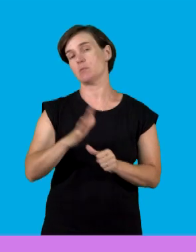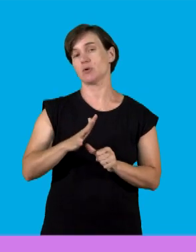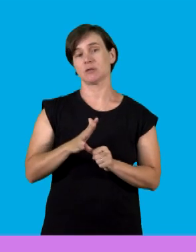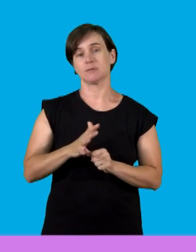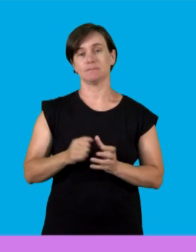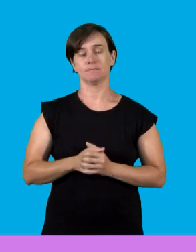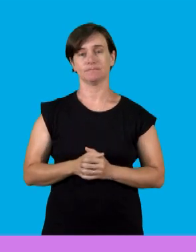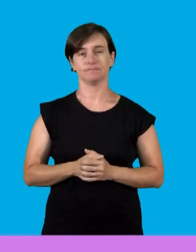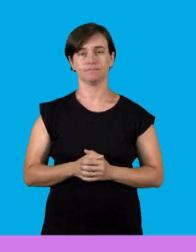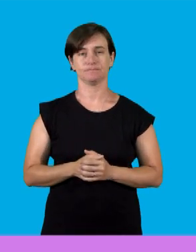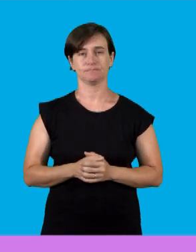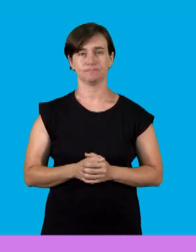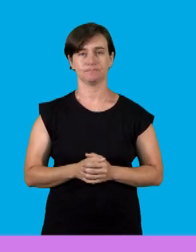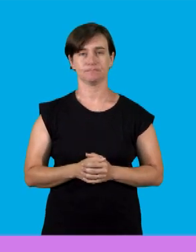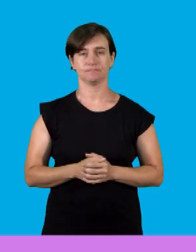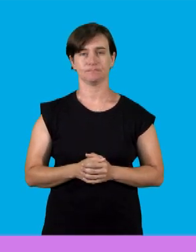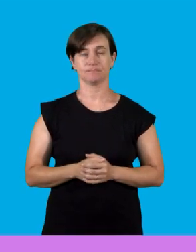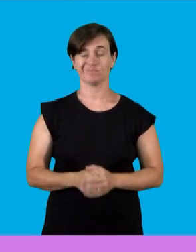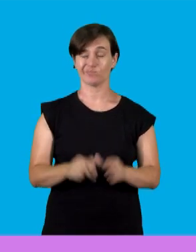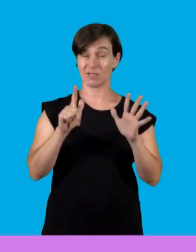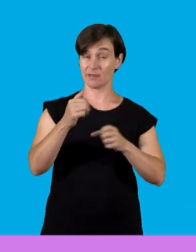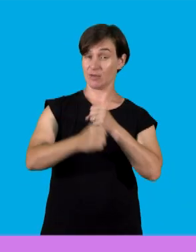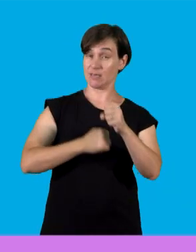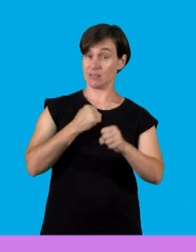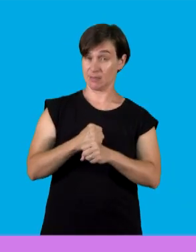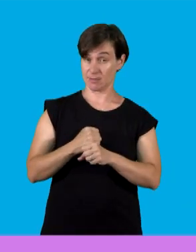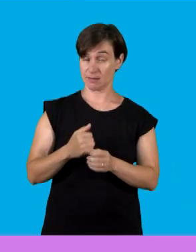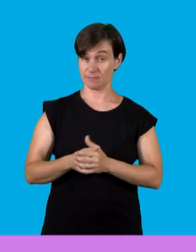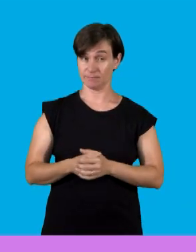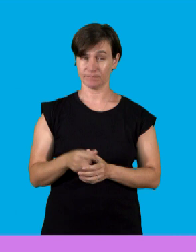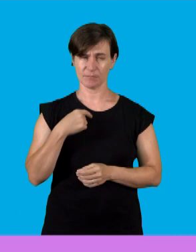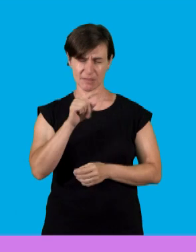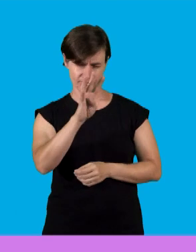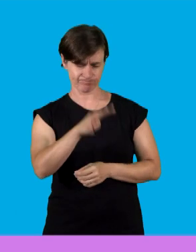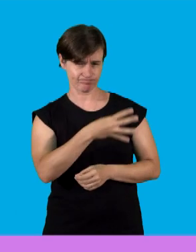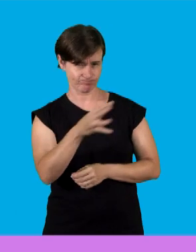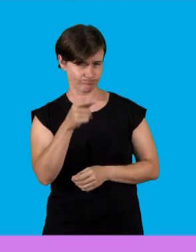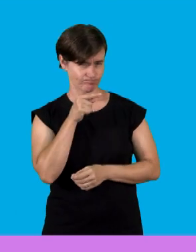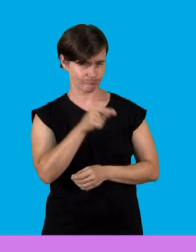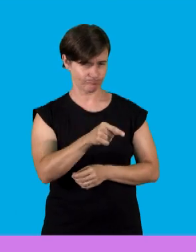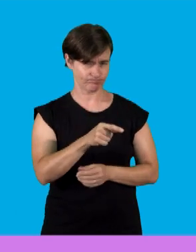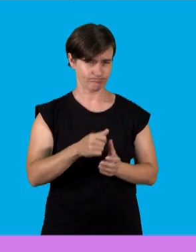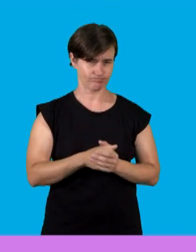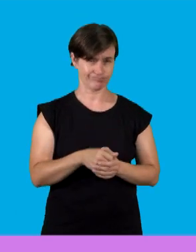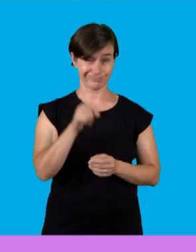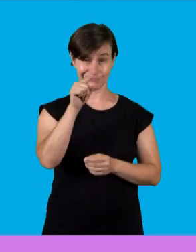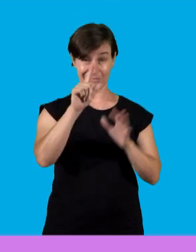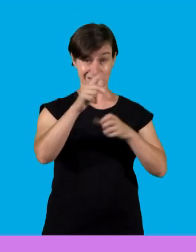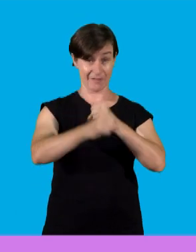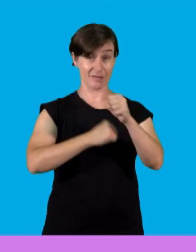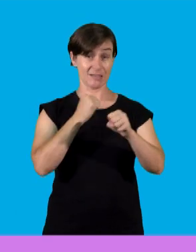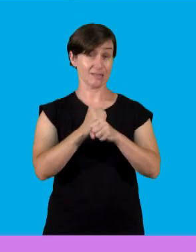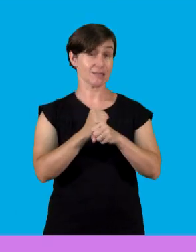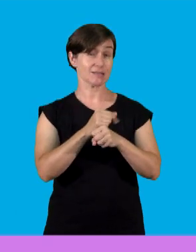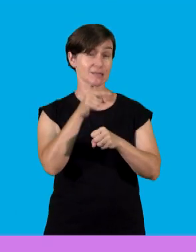important. Okay, remember 7 years. Now I go to my table. There we have the 7 years. So